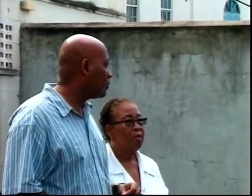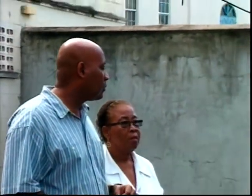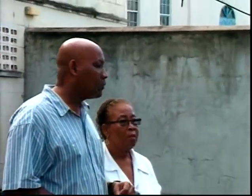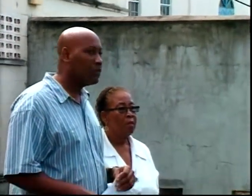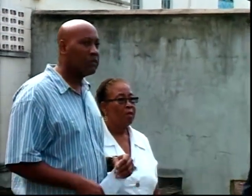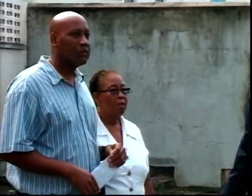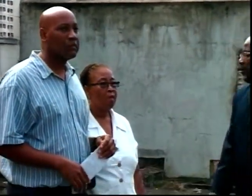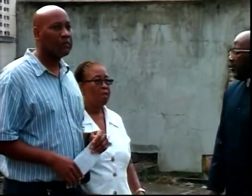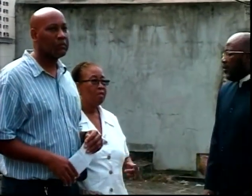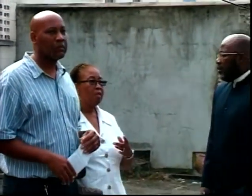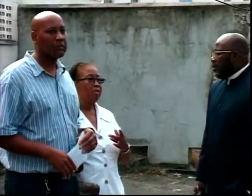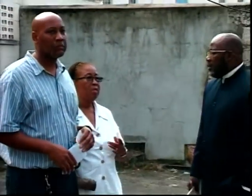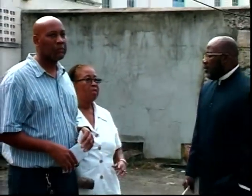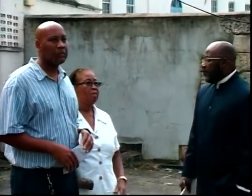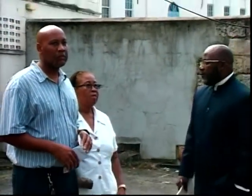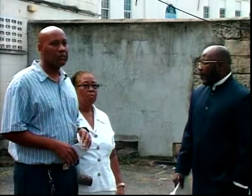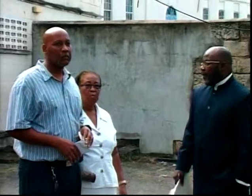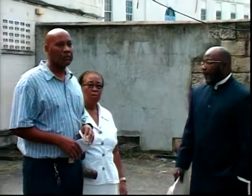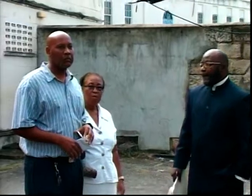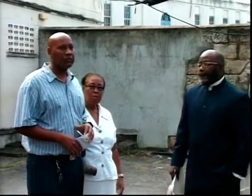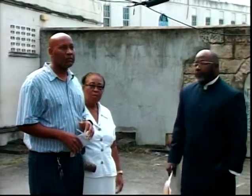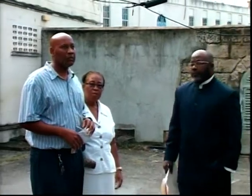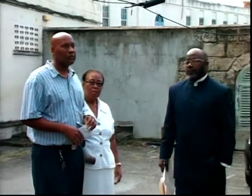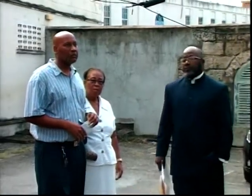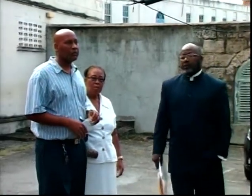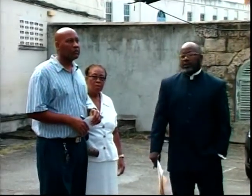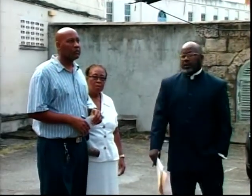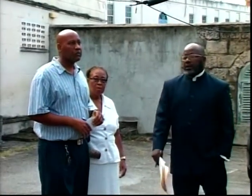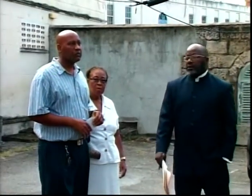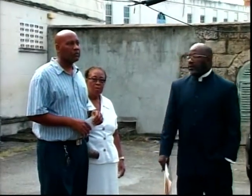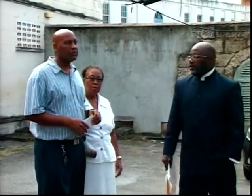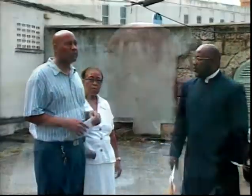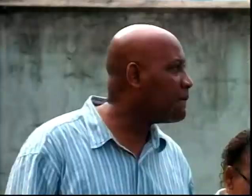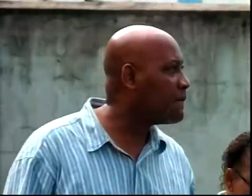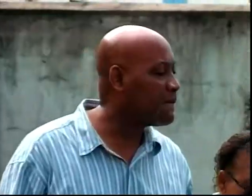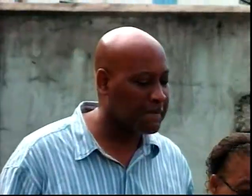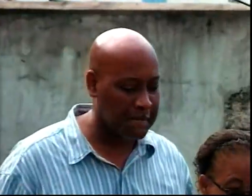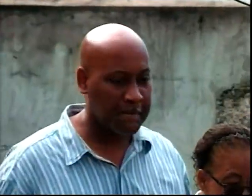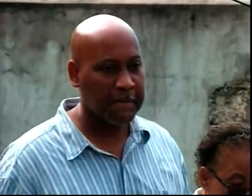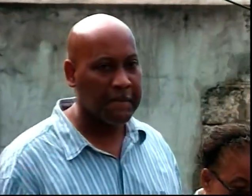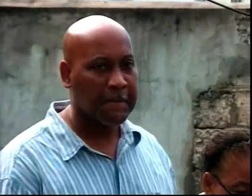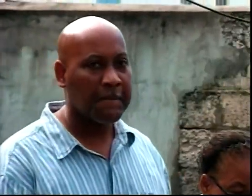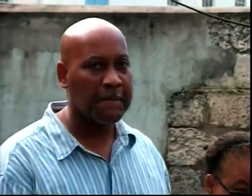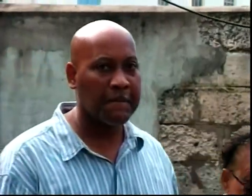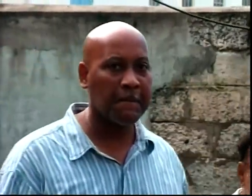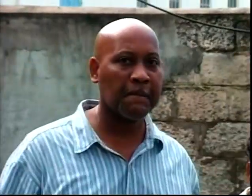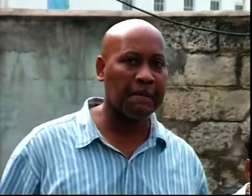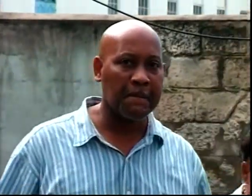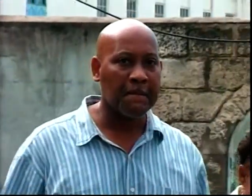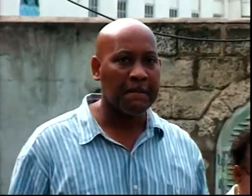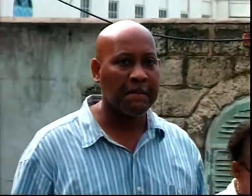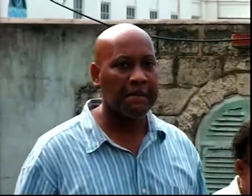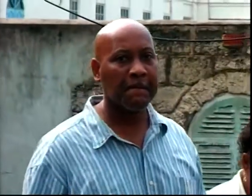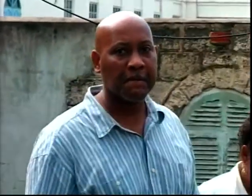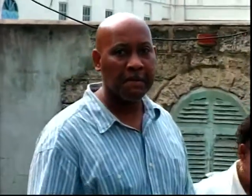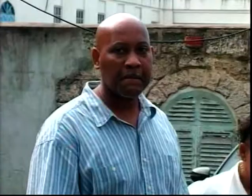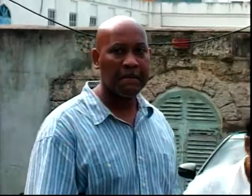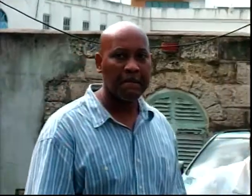Watson's post reportedly caused Minister of Transport and Works Michael Ashley annoyance, distress, and anxiety.